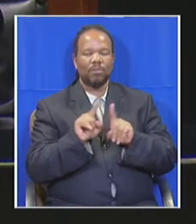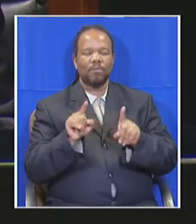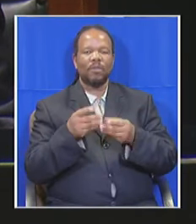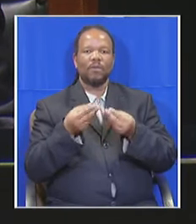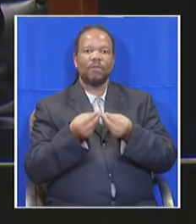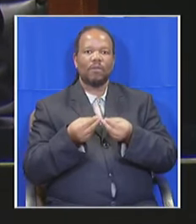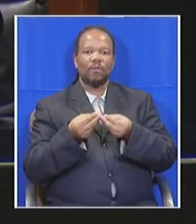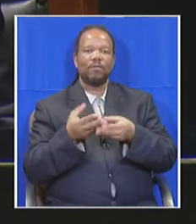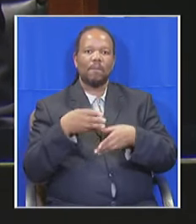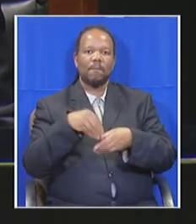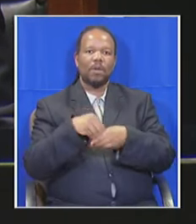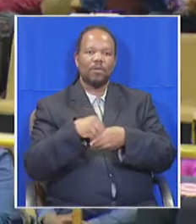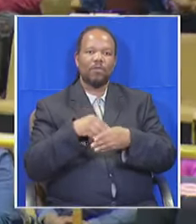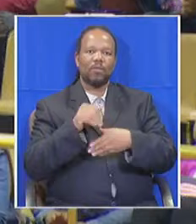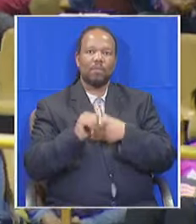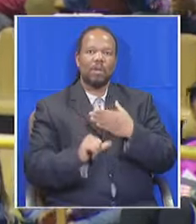gallery. Welcome.